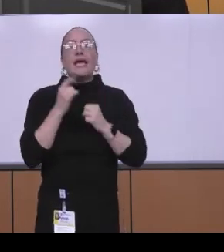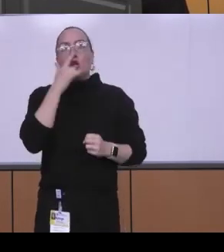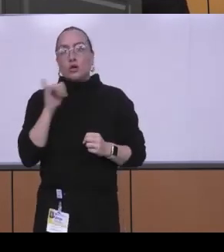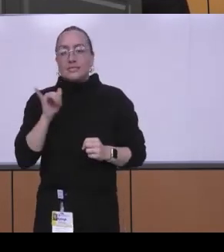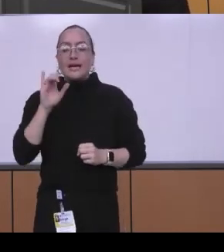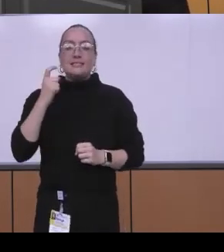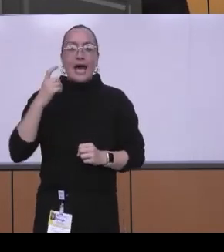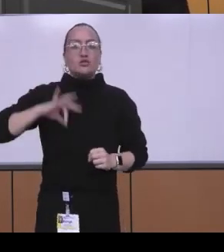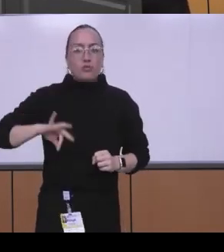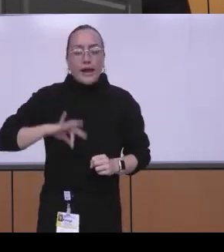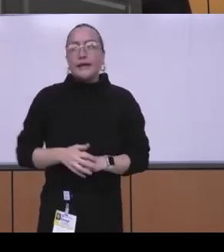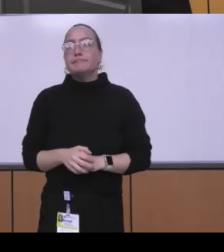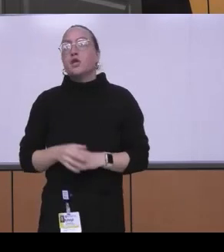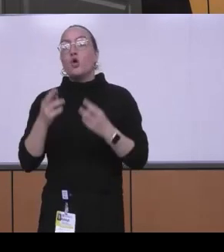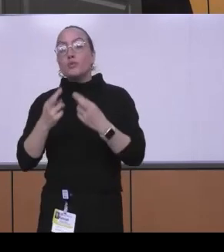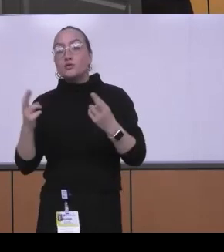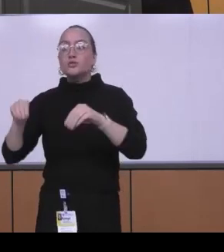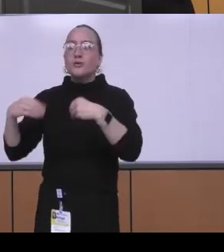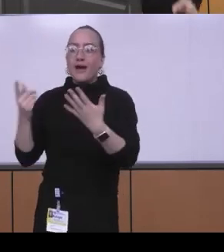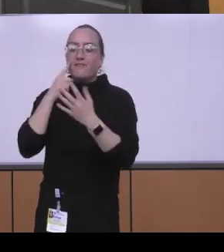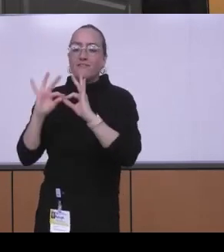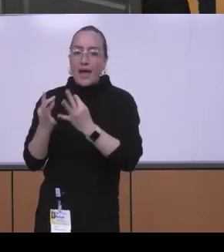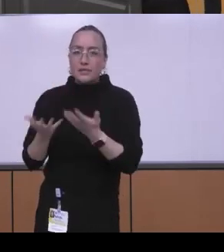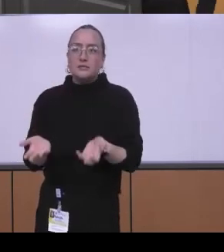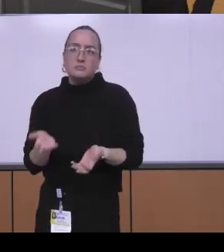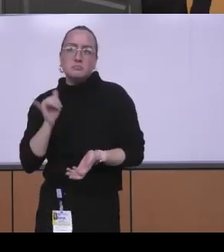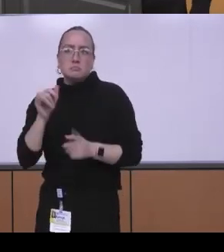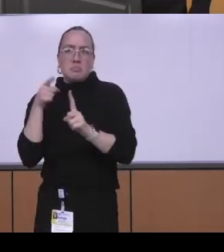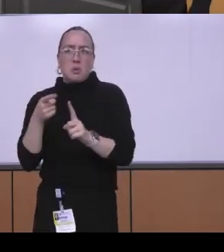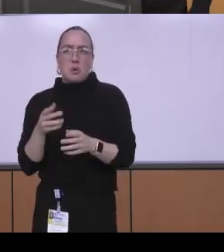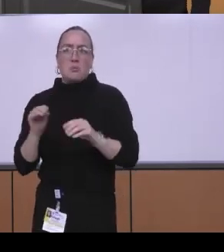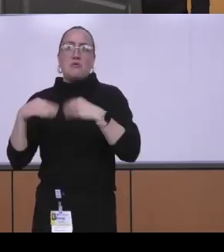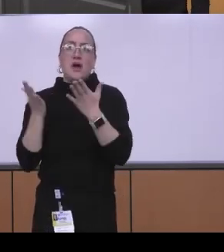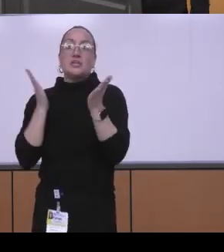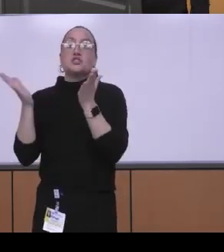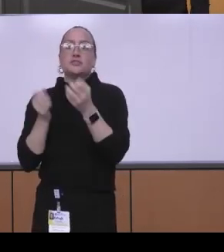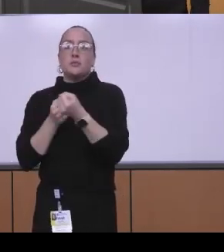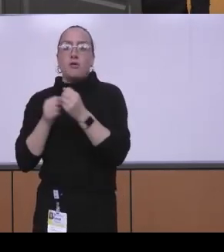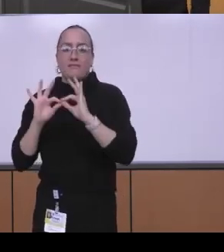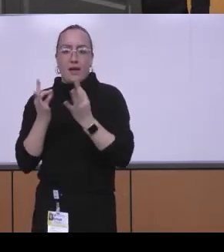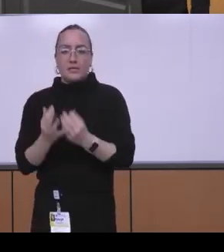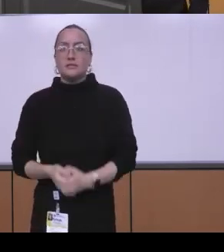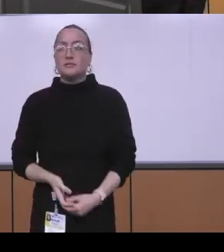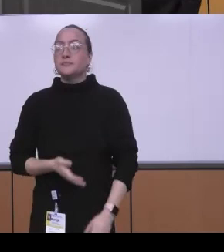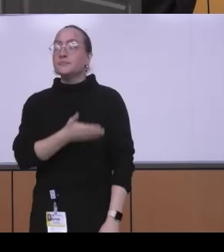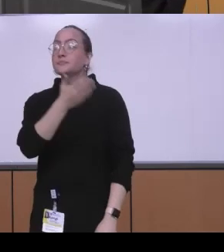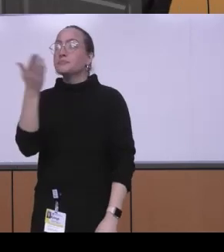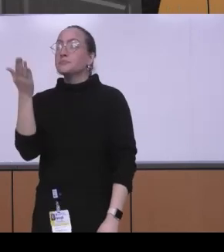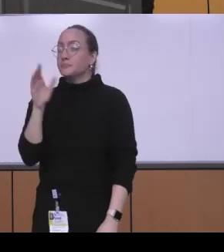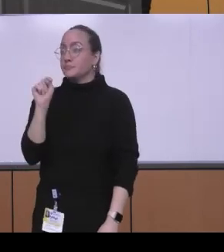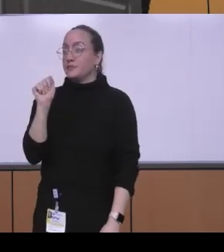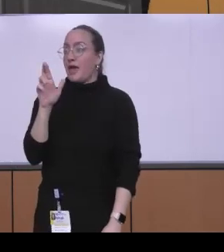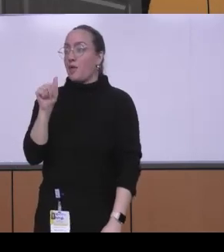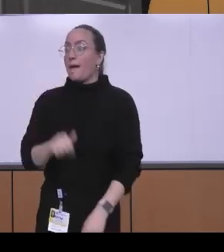like resources for families to thrive. Just going to do a quick scan of the room. Otherwise, yes, Tara.